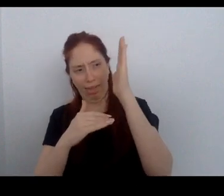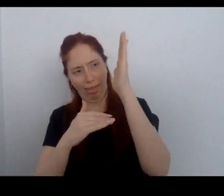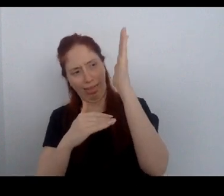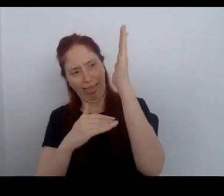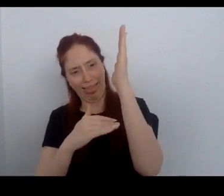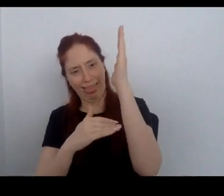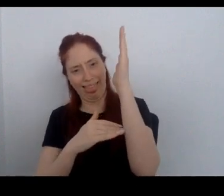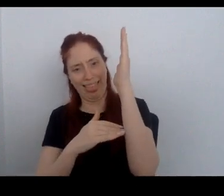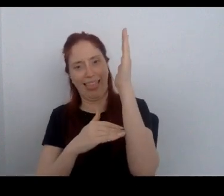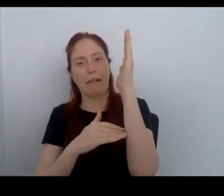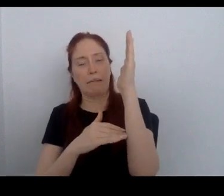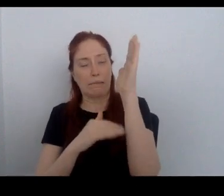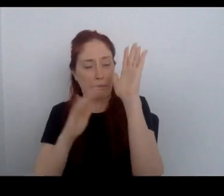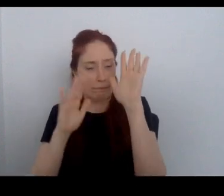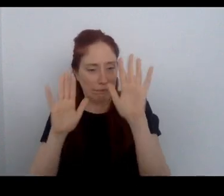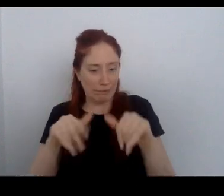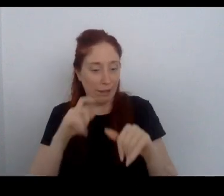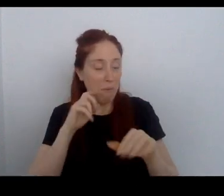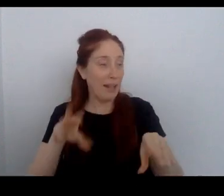I'm going to go with it. Yeah.